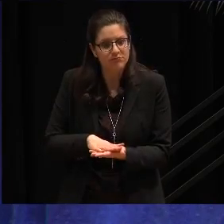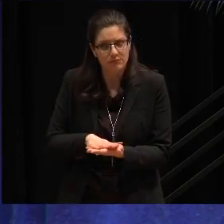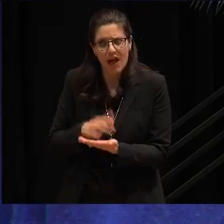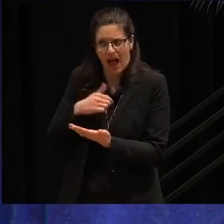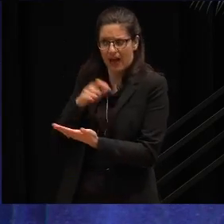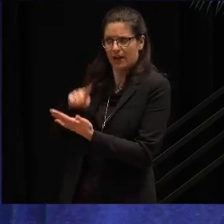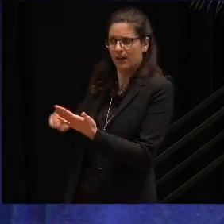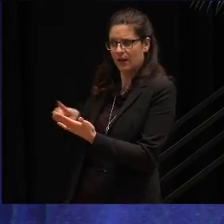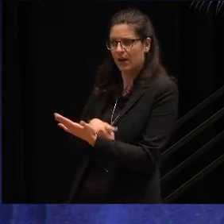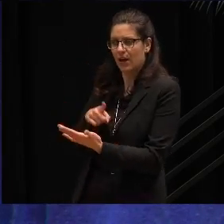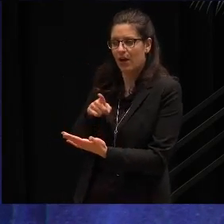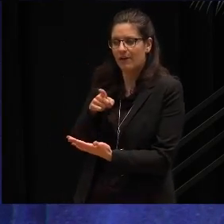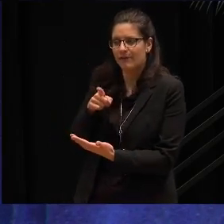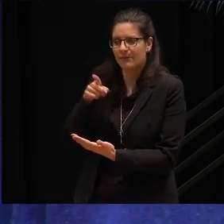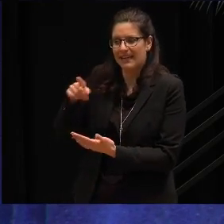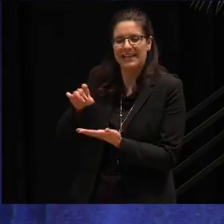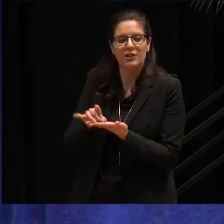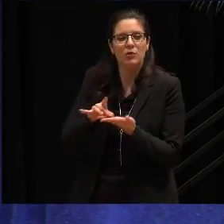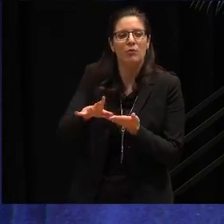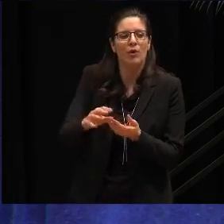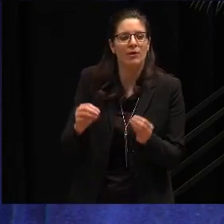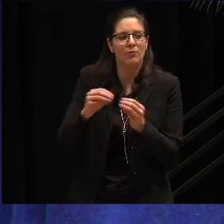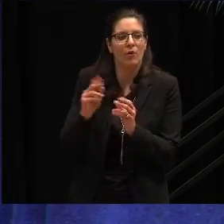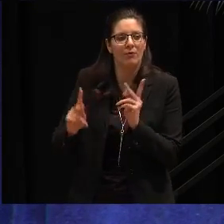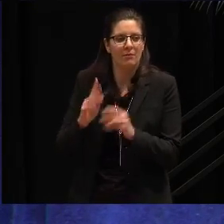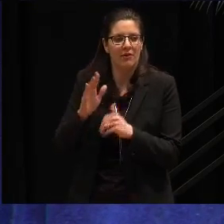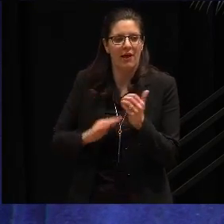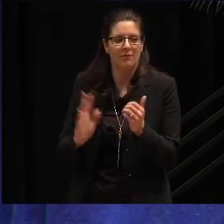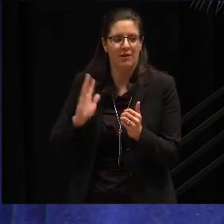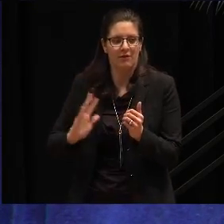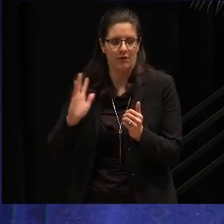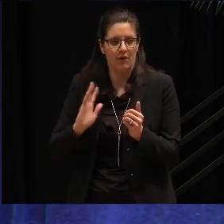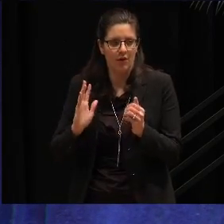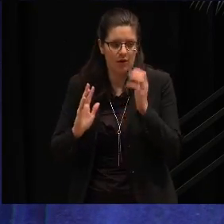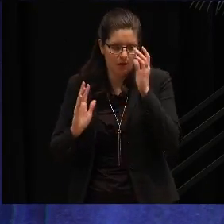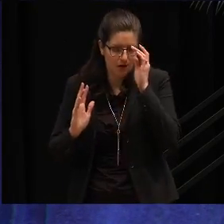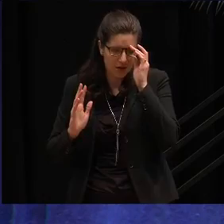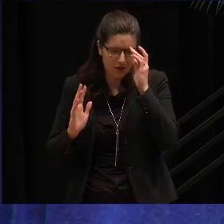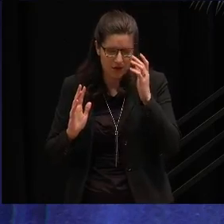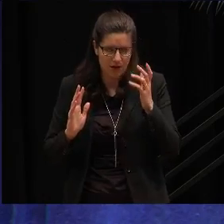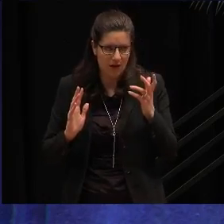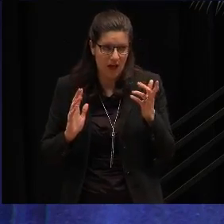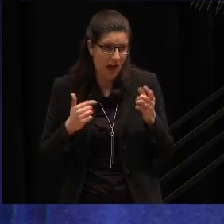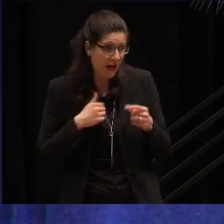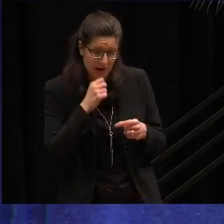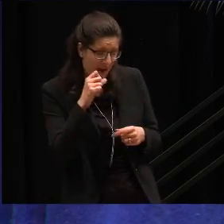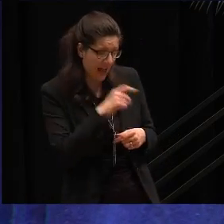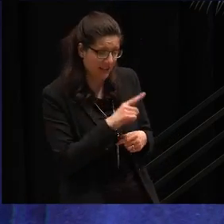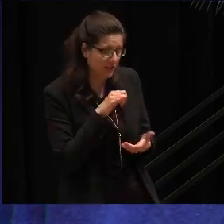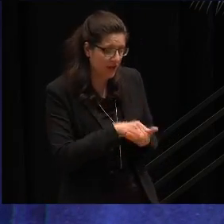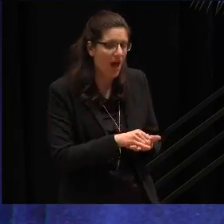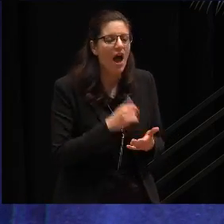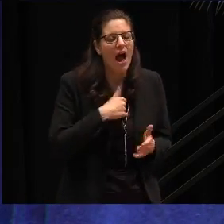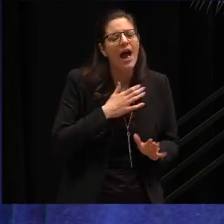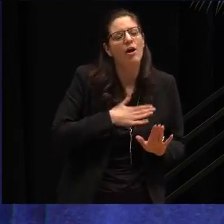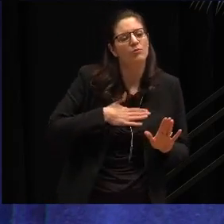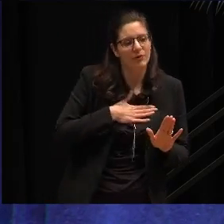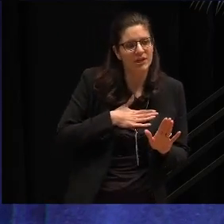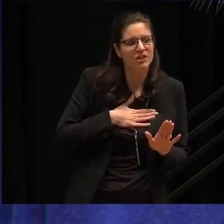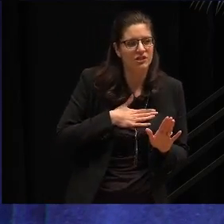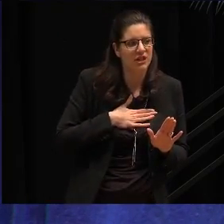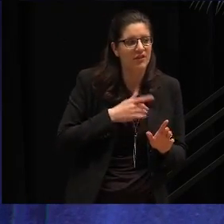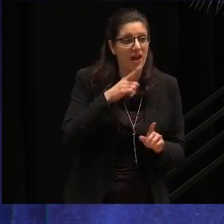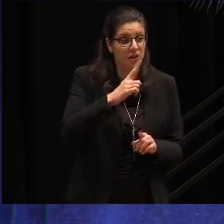him for deporting more people than anybody else before. I'm not asking you to criticize him on Barack Obama's immigration I appreciate that you think that